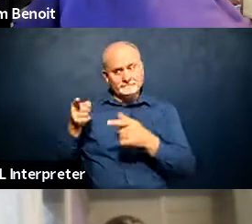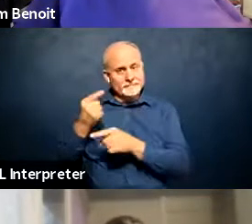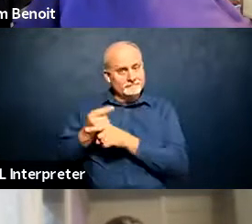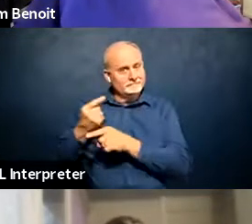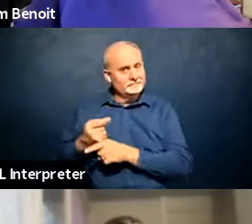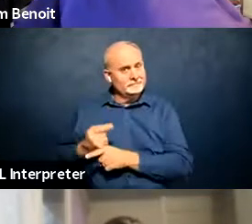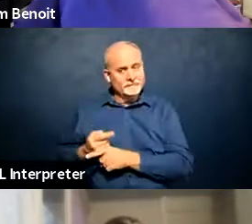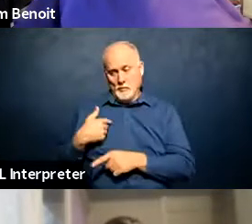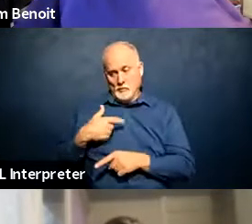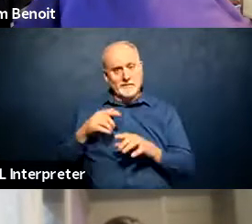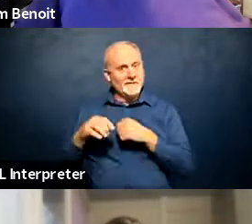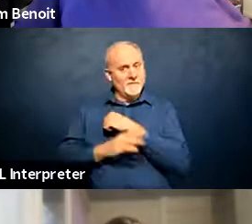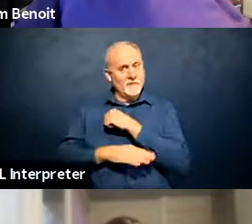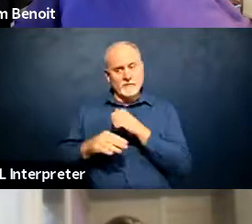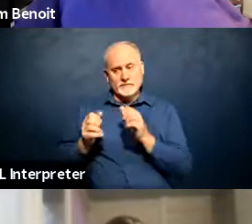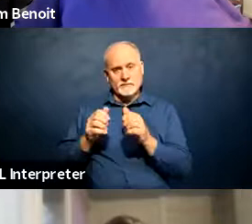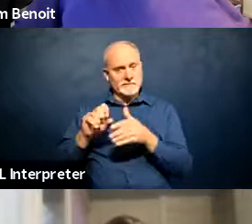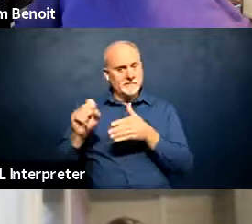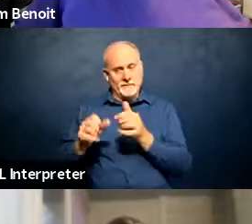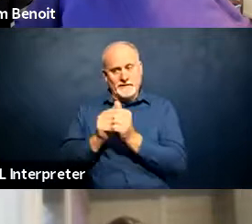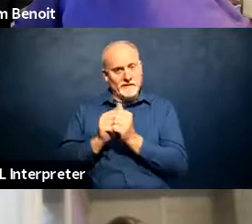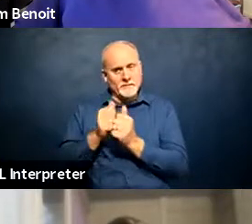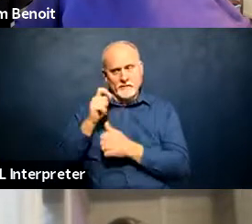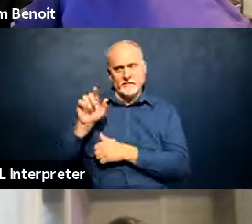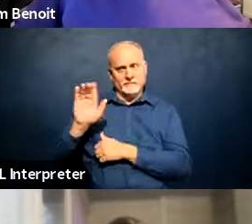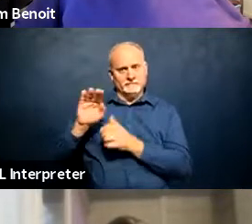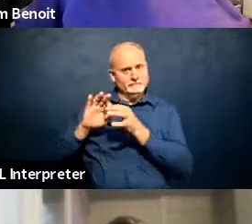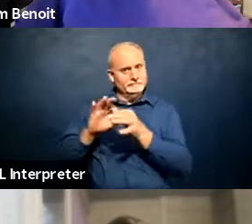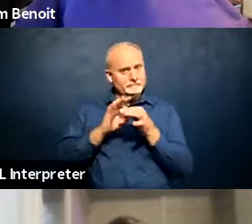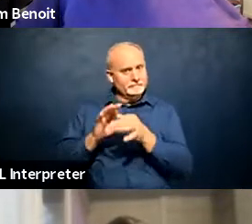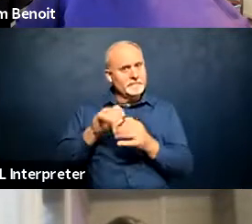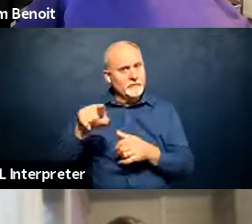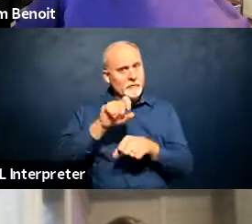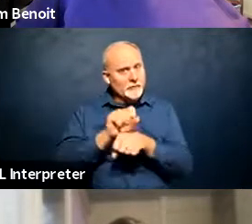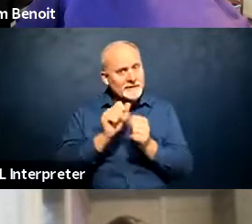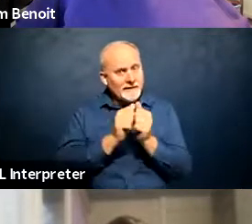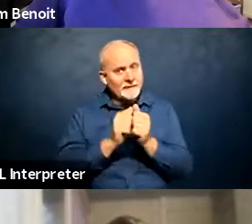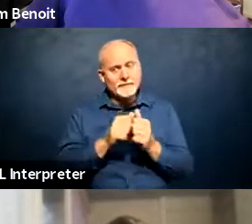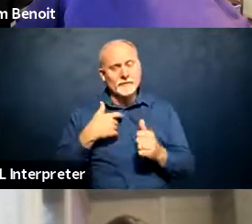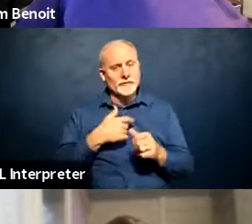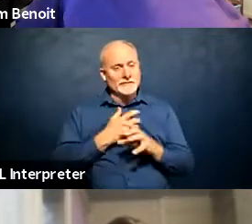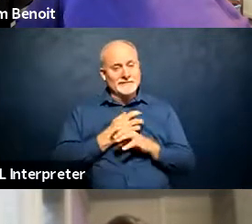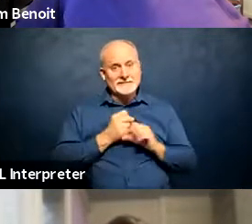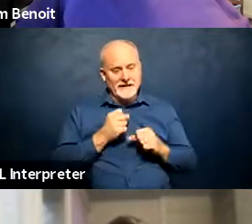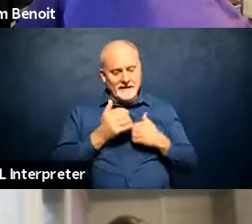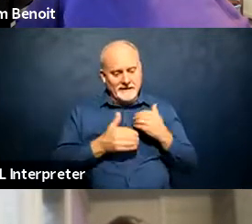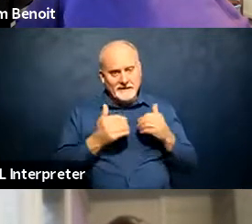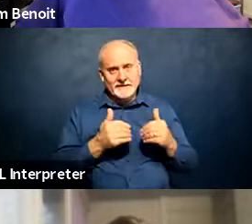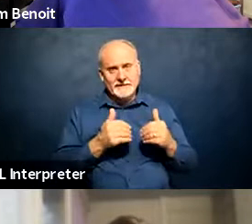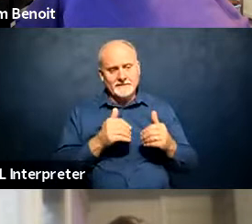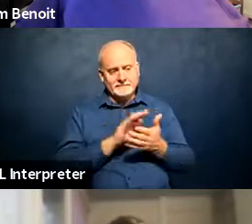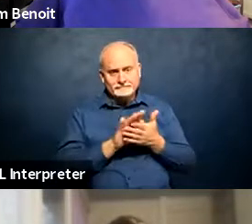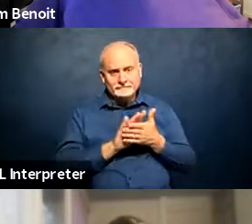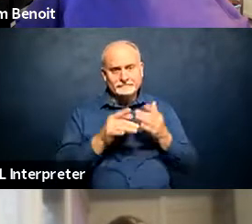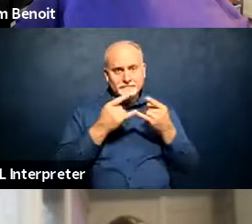fall semester together because of your cooperation, because of the safety measures that were put in place. We had